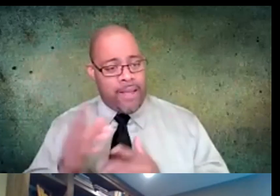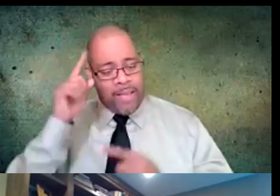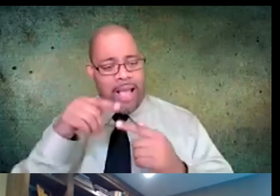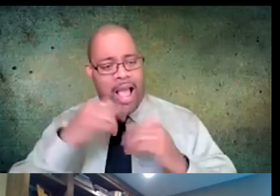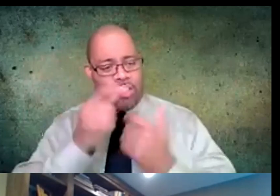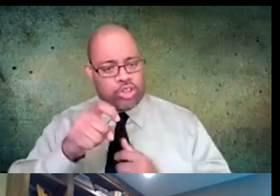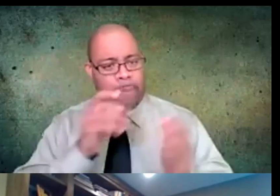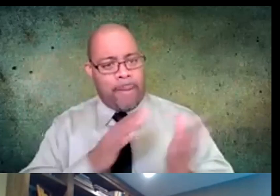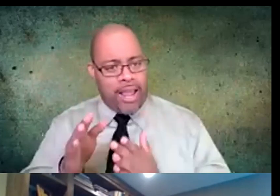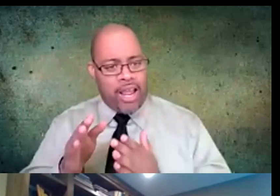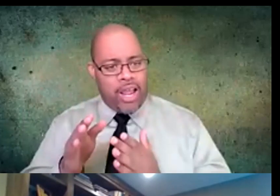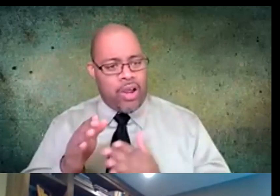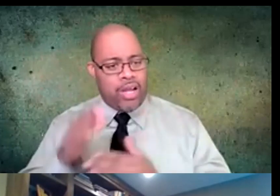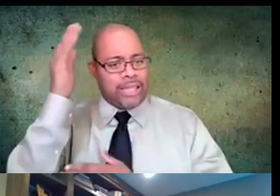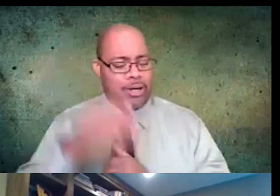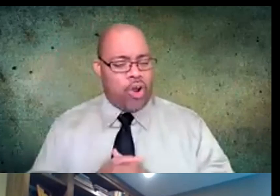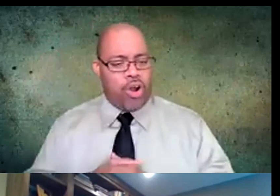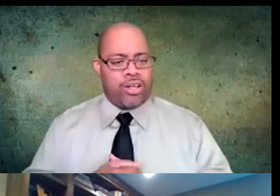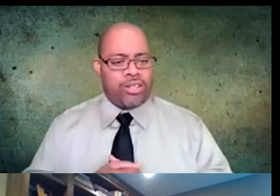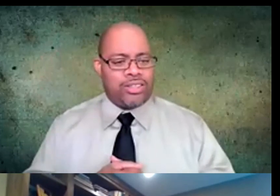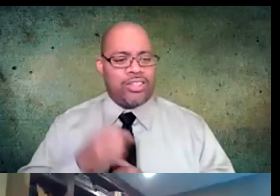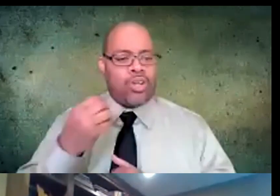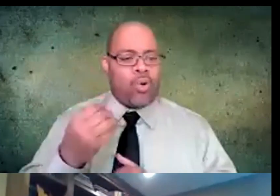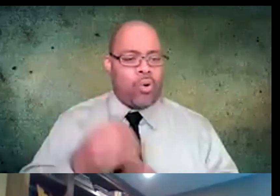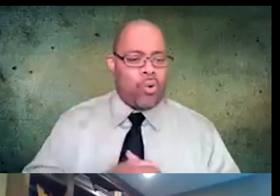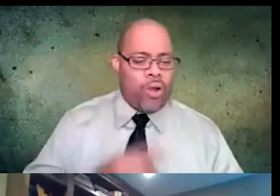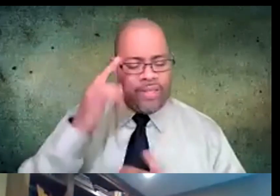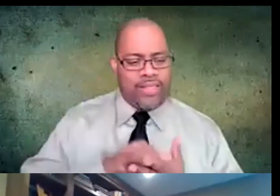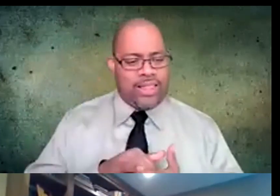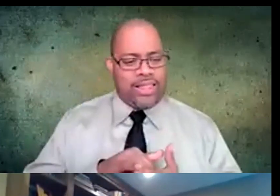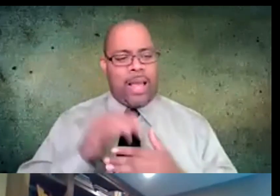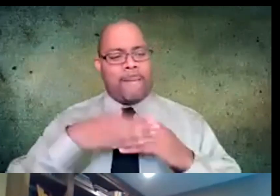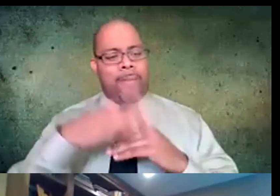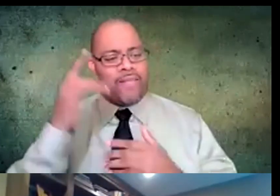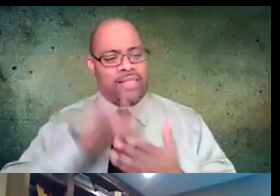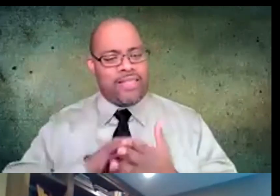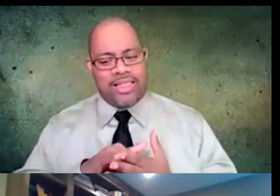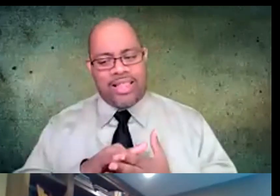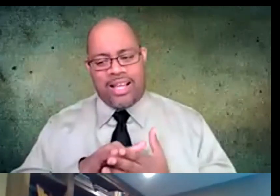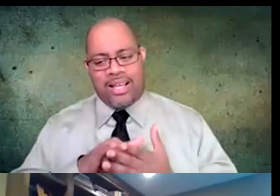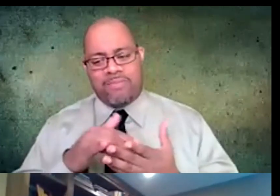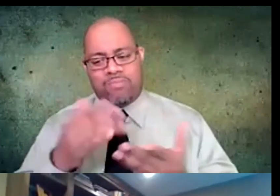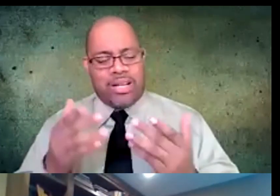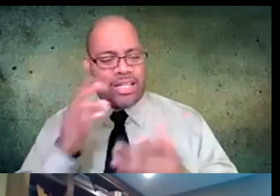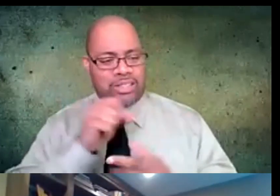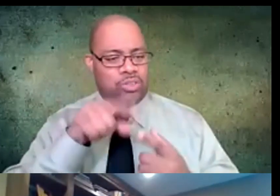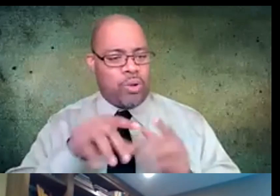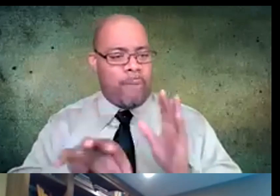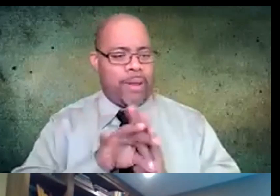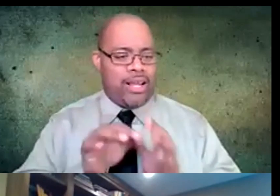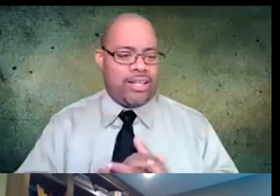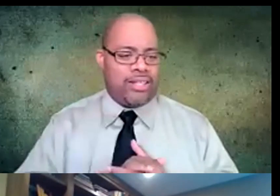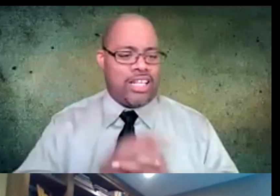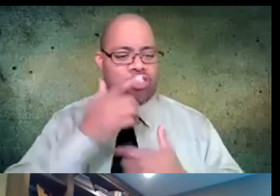should prepare a seminar. Right, so I think, you know, minimally, I think guys can probably guess that you need to pick a